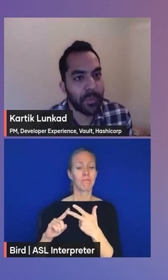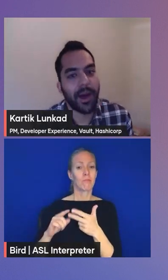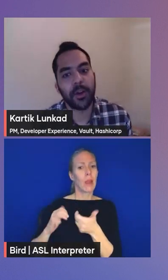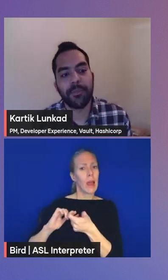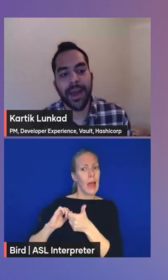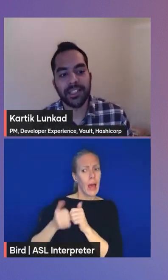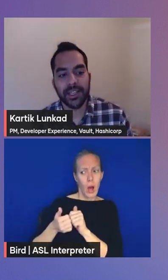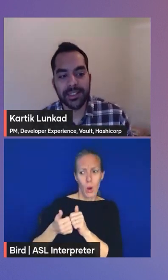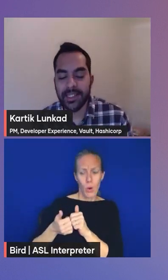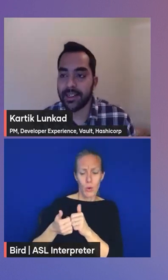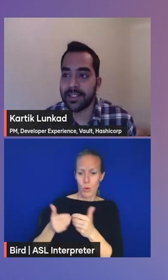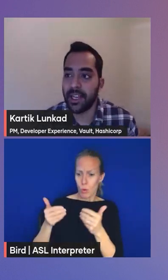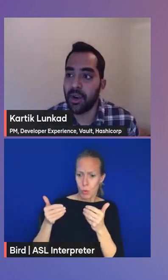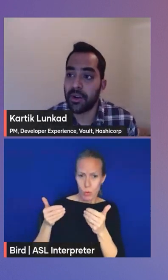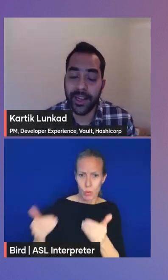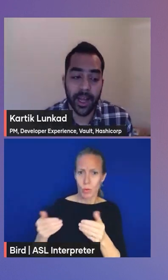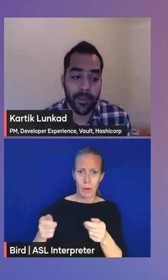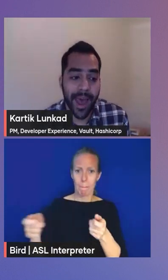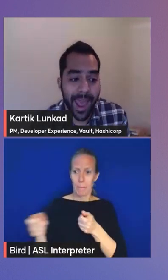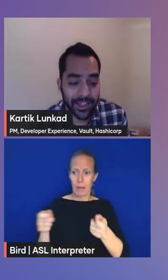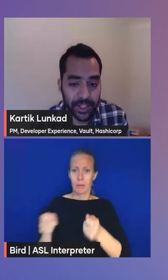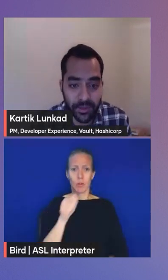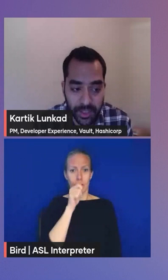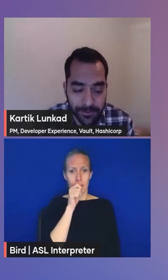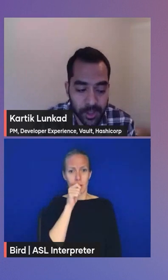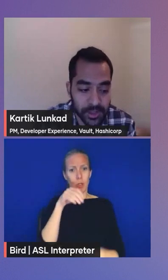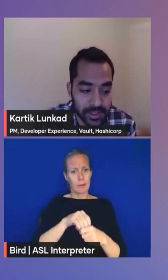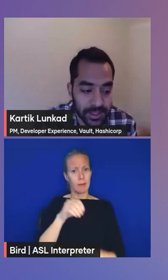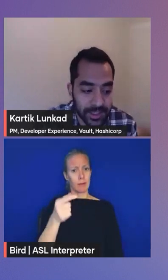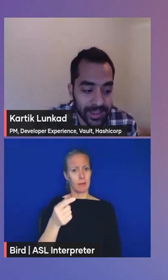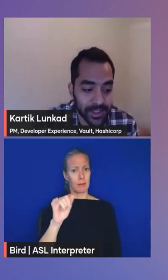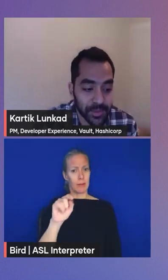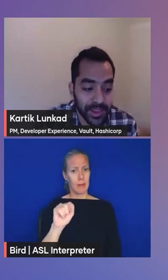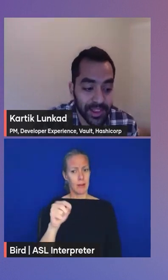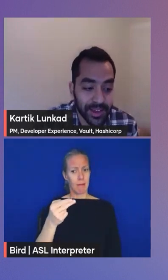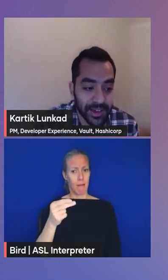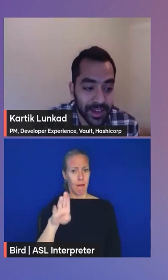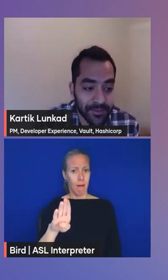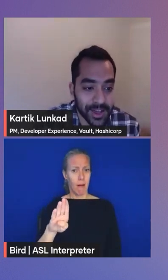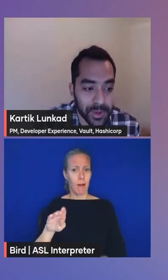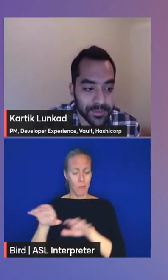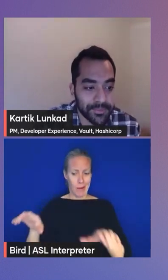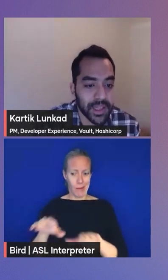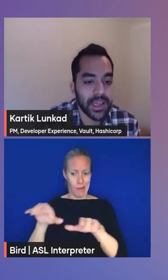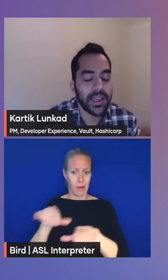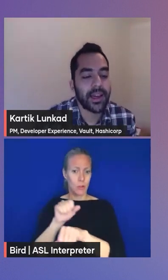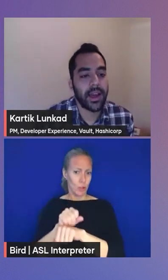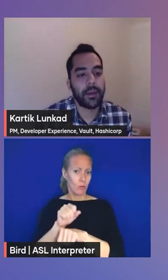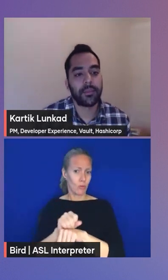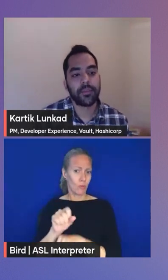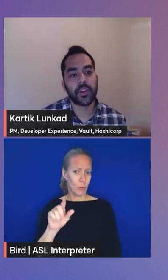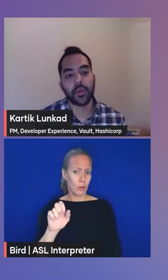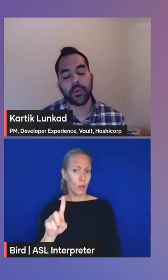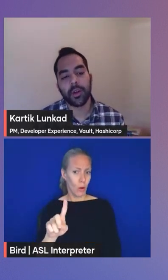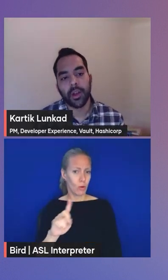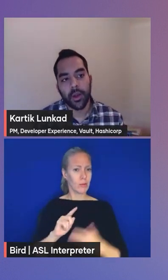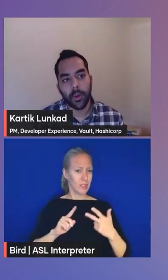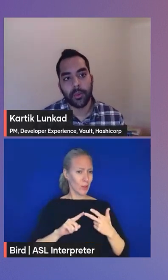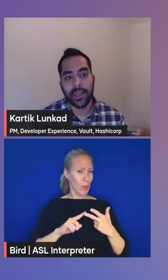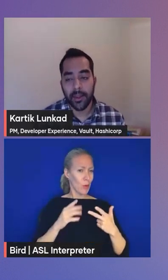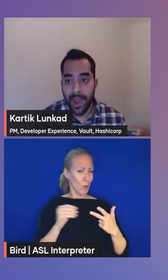go about managing secrets in your GitHub action workflows? This will be the third and final one.